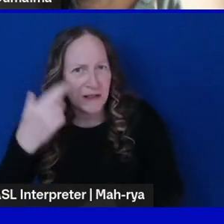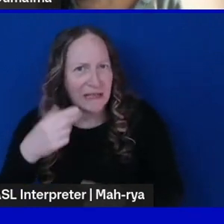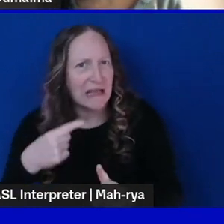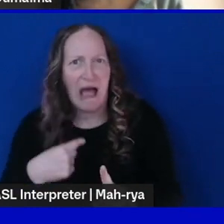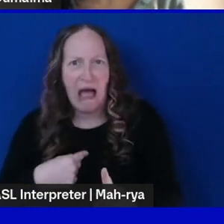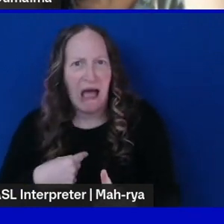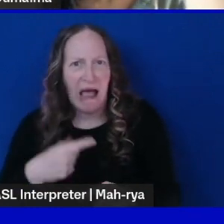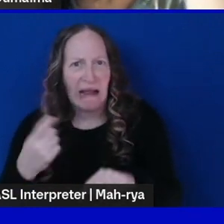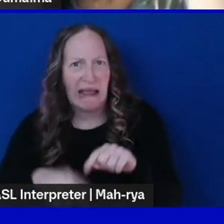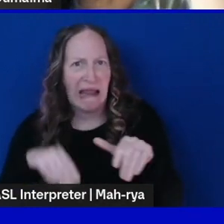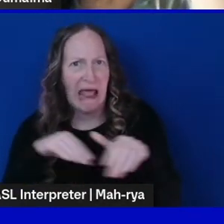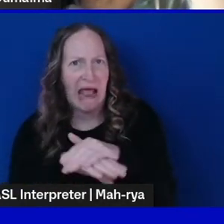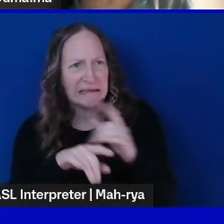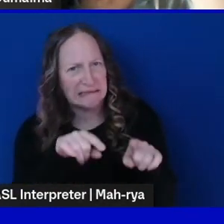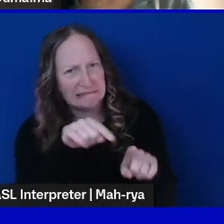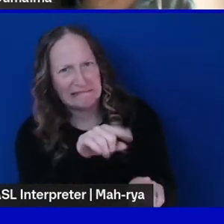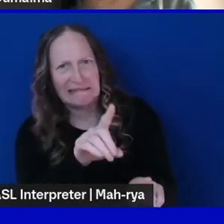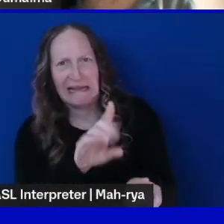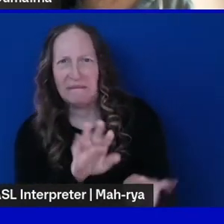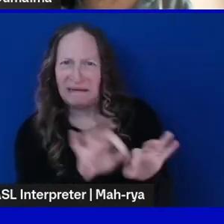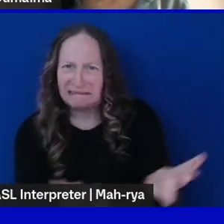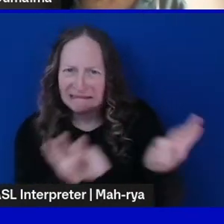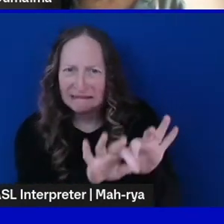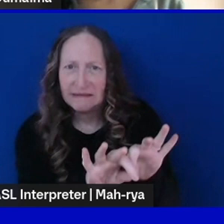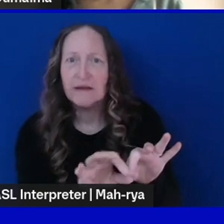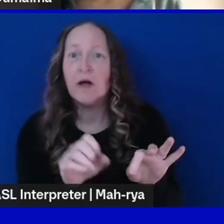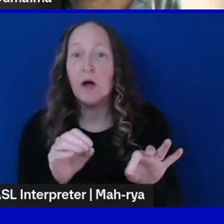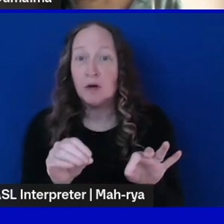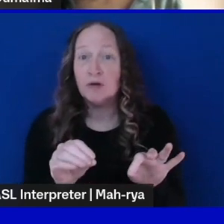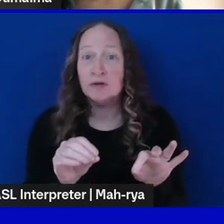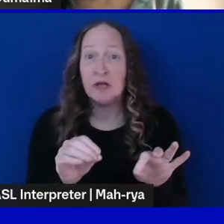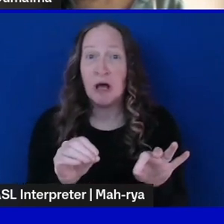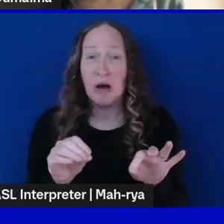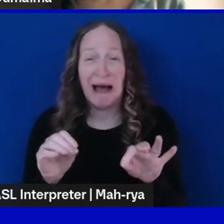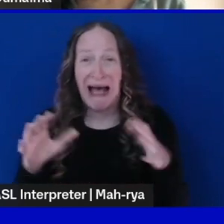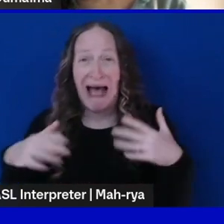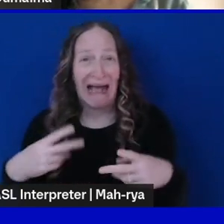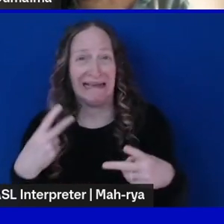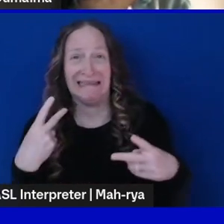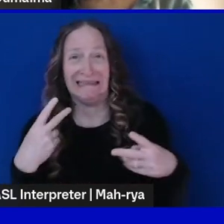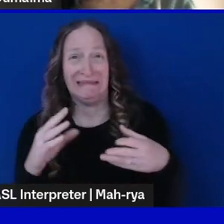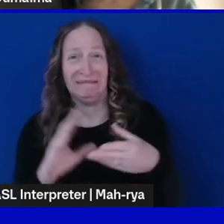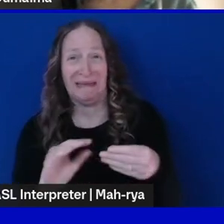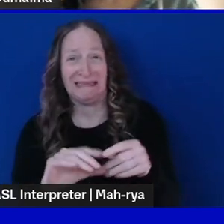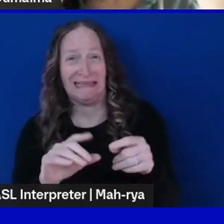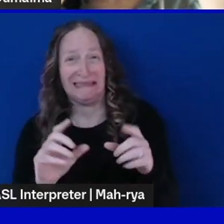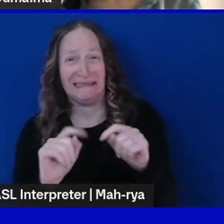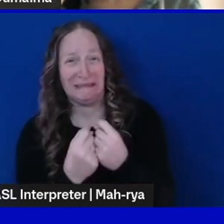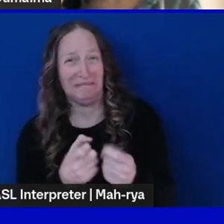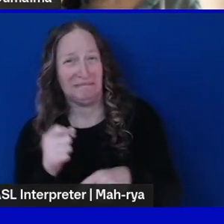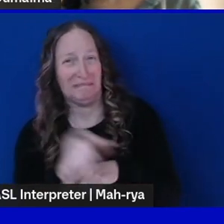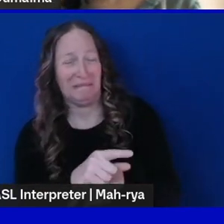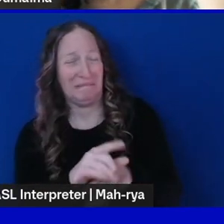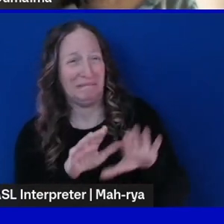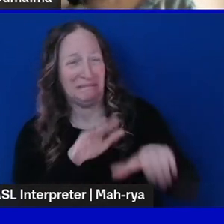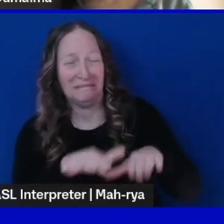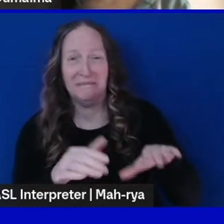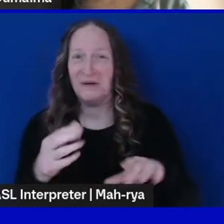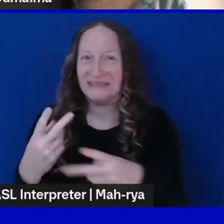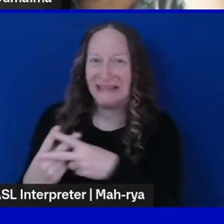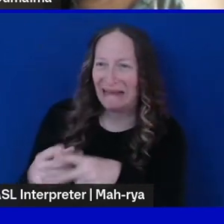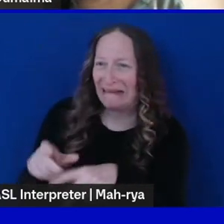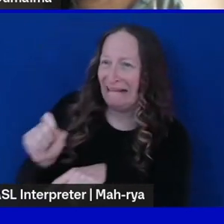critical database. So a frantic Slack or Teams message goes out, followed by a last-minute request to update